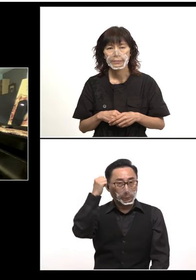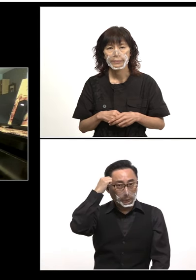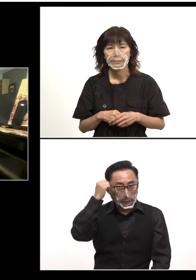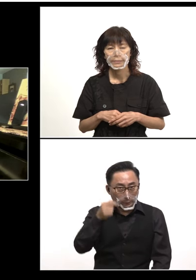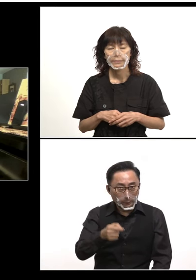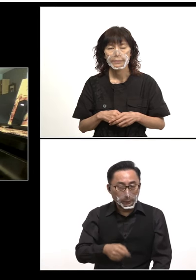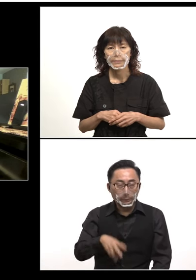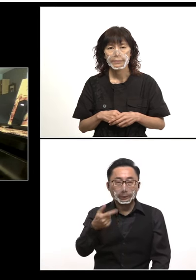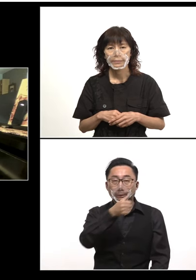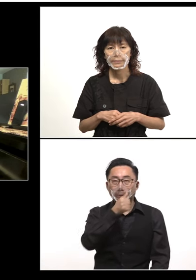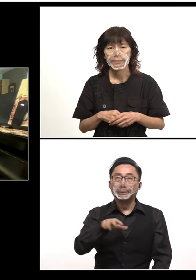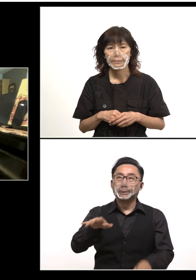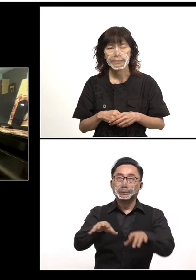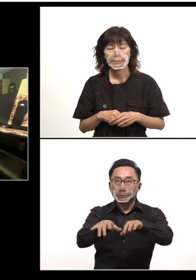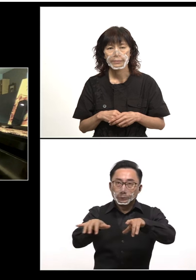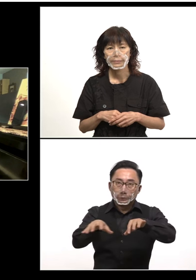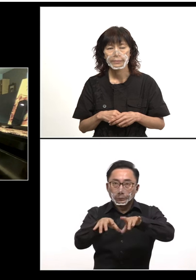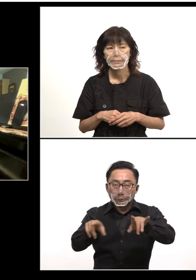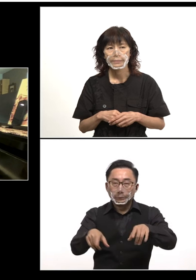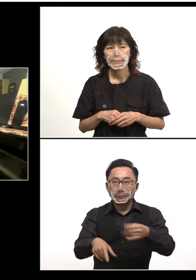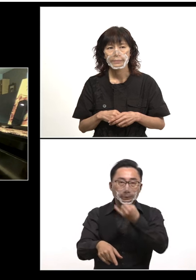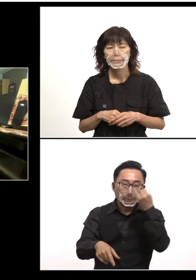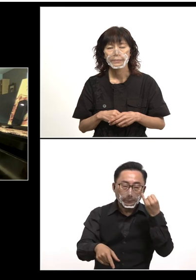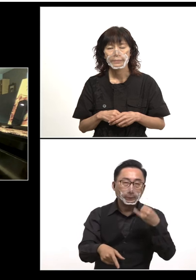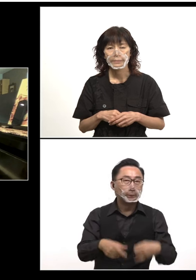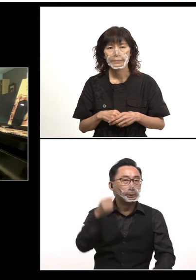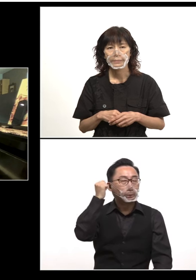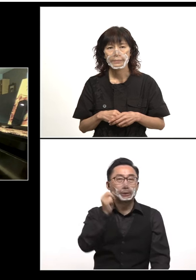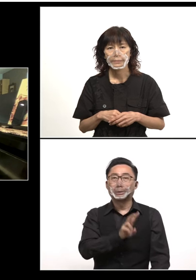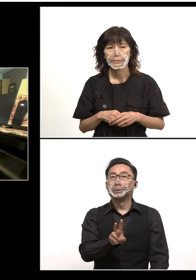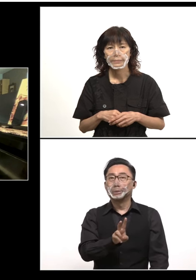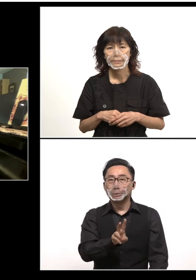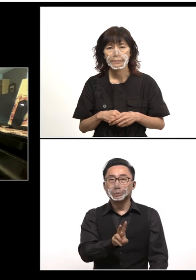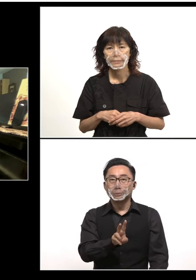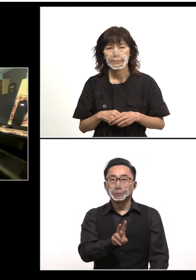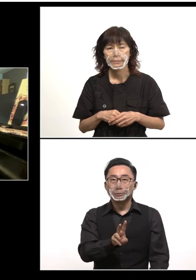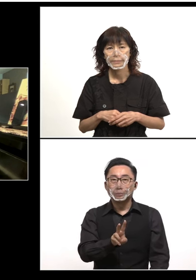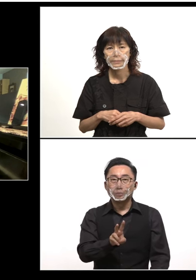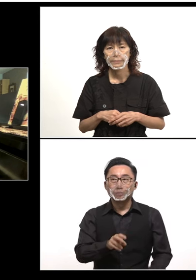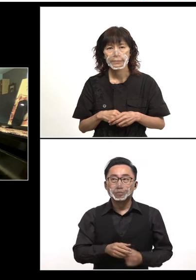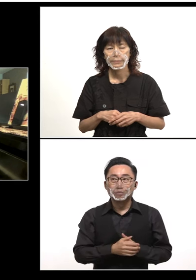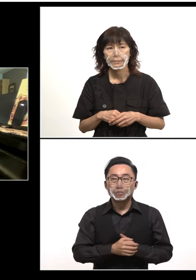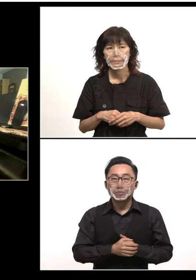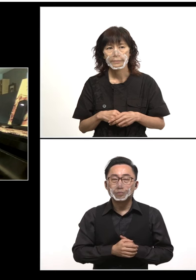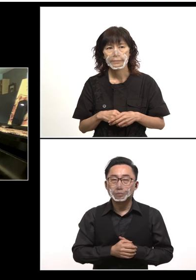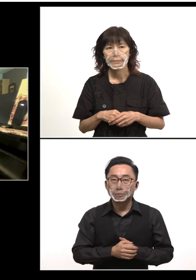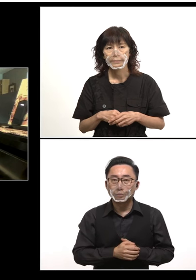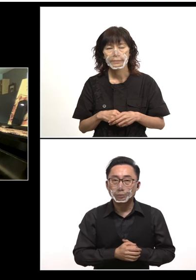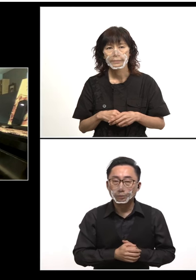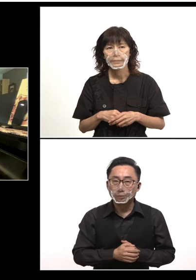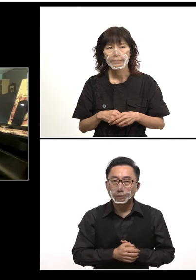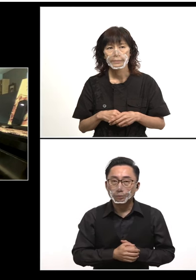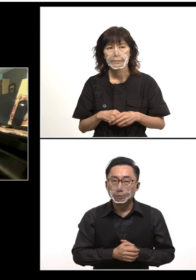or visually handicapped as well. So I think this is not easy, but